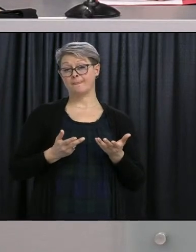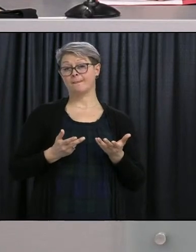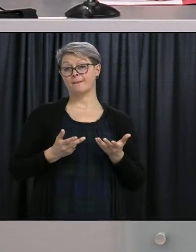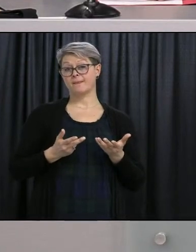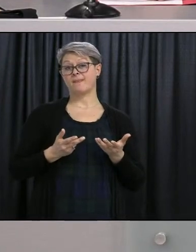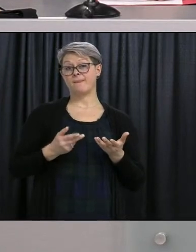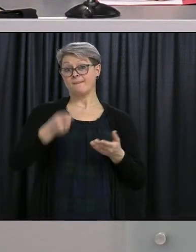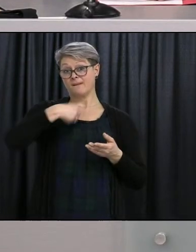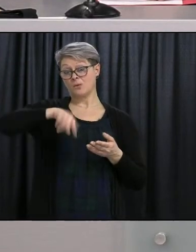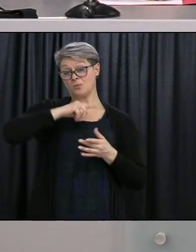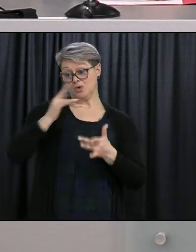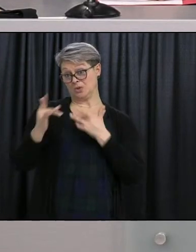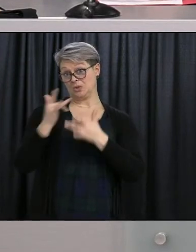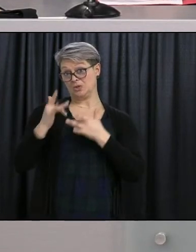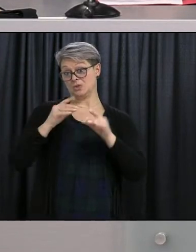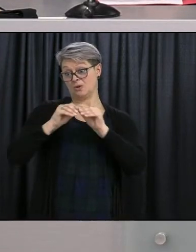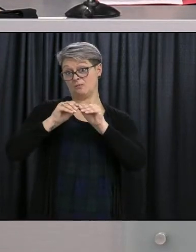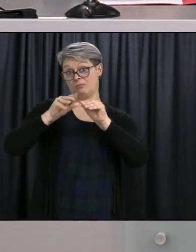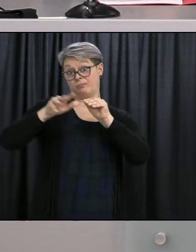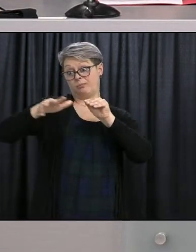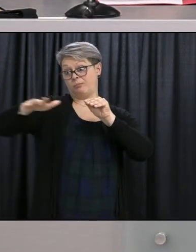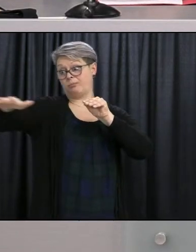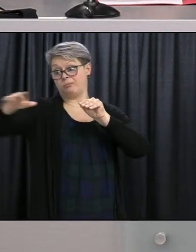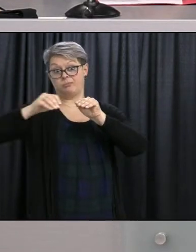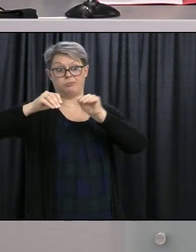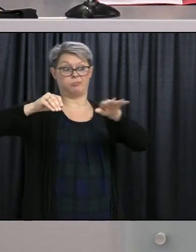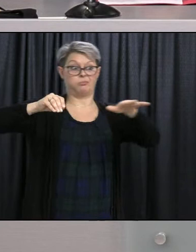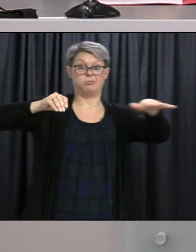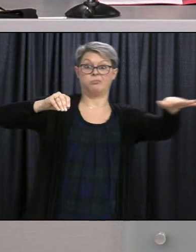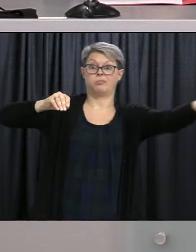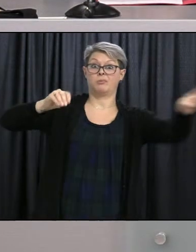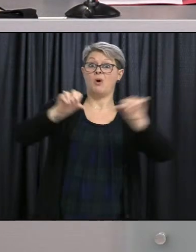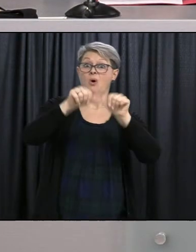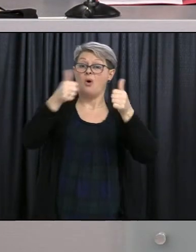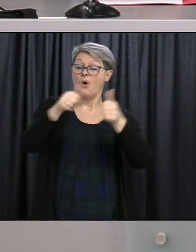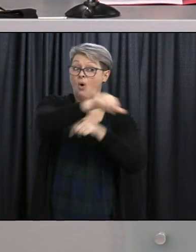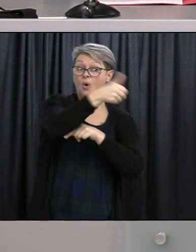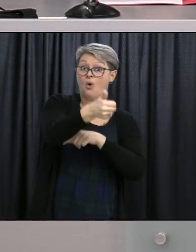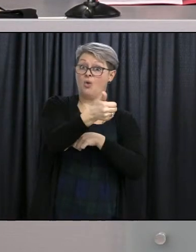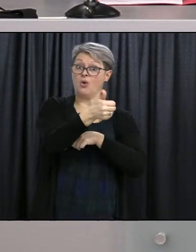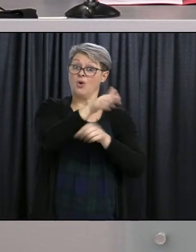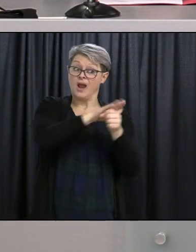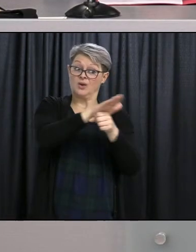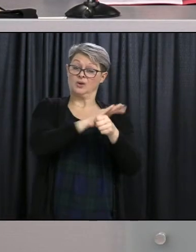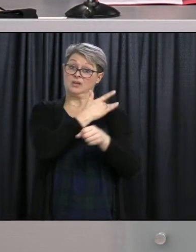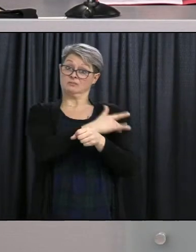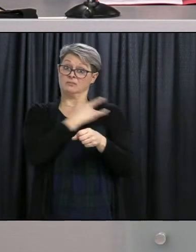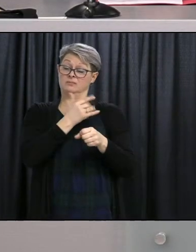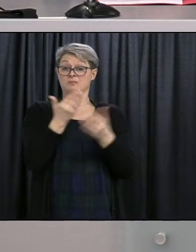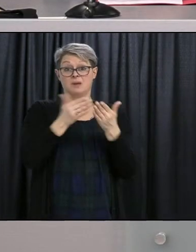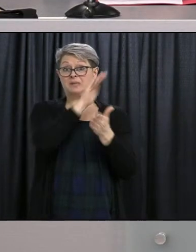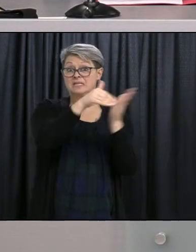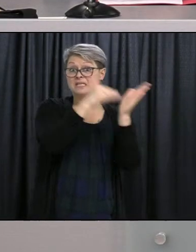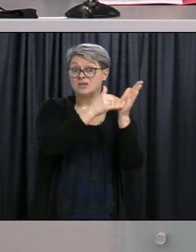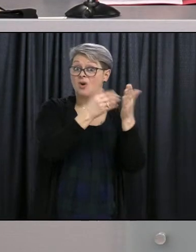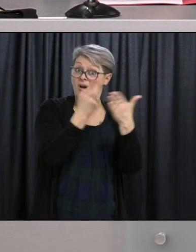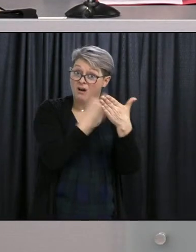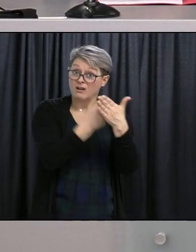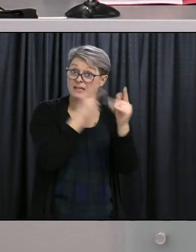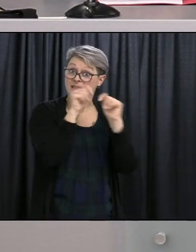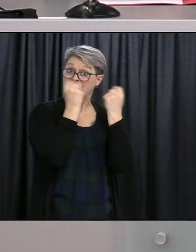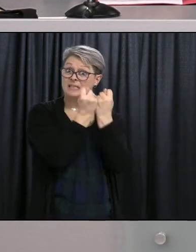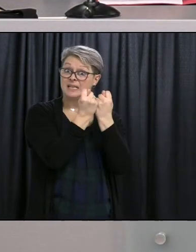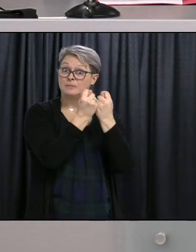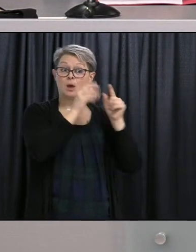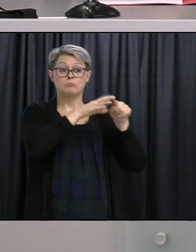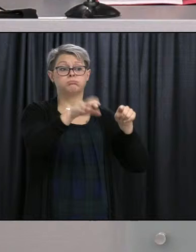that it has spread to the rest of the province? It could be in other communities outside central and in western Newfoundland, given the hockey teams and that sort of thing.